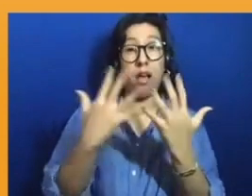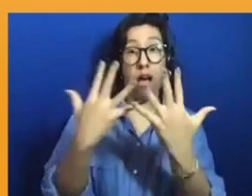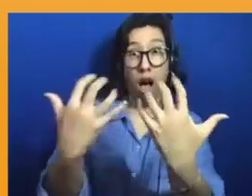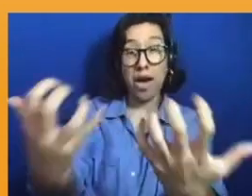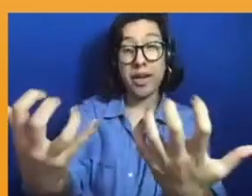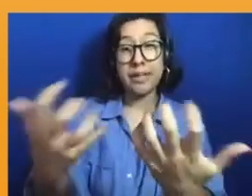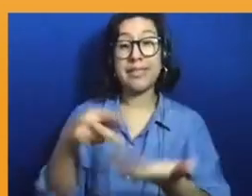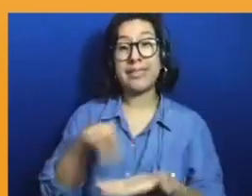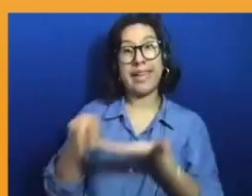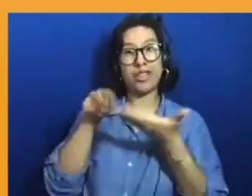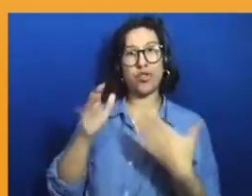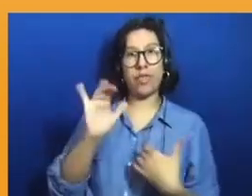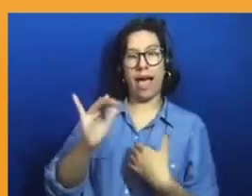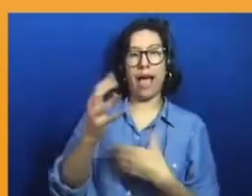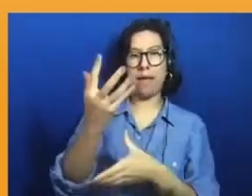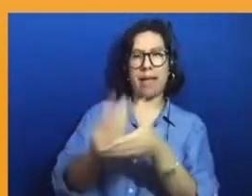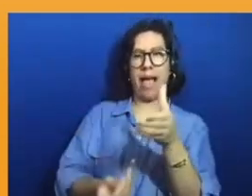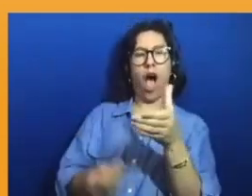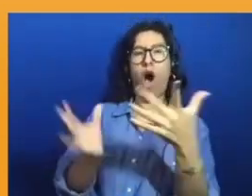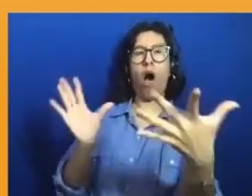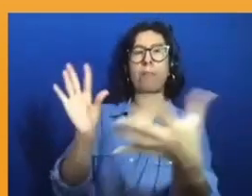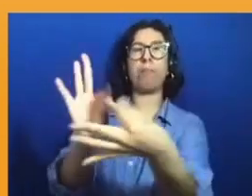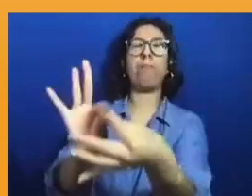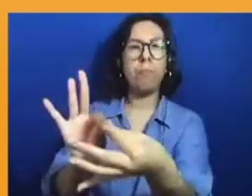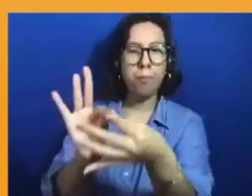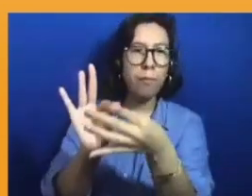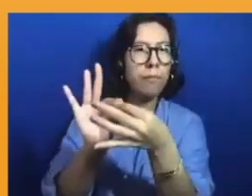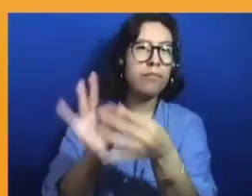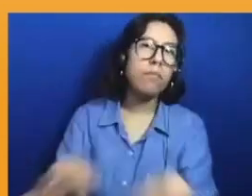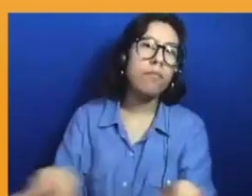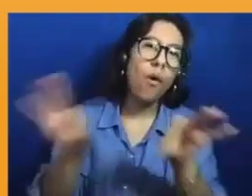and dancer, I think is so important.